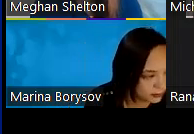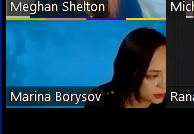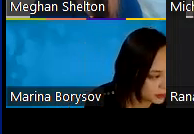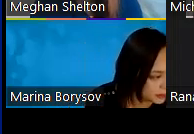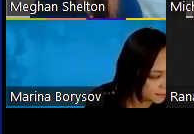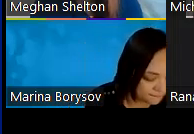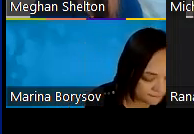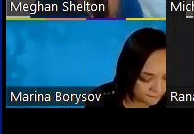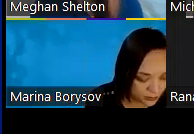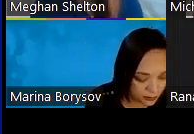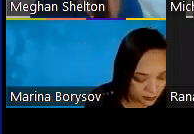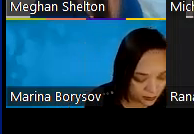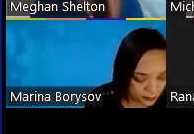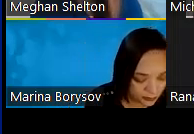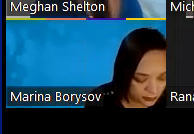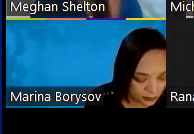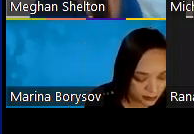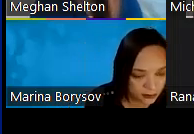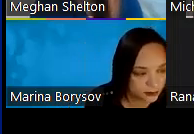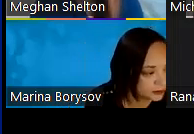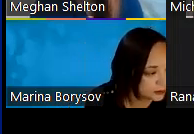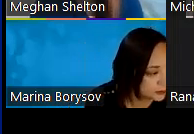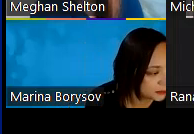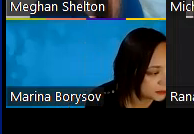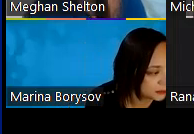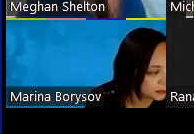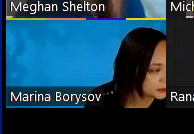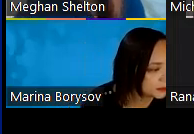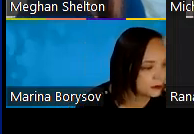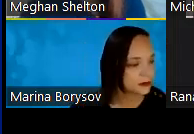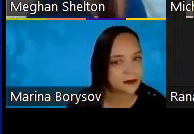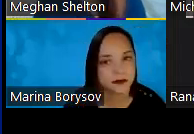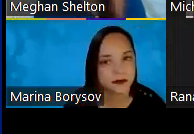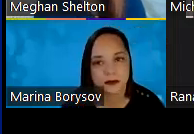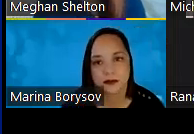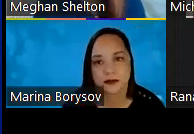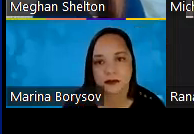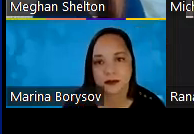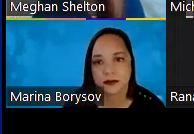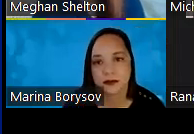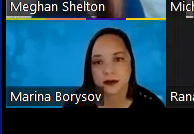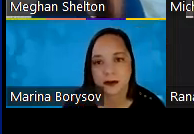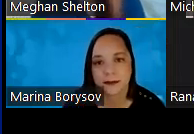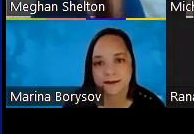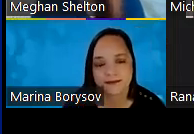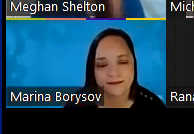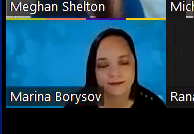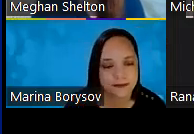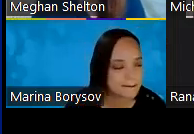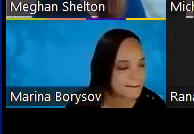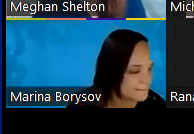a question? No, my apologies. Okay. Let me Okay. put my hand down. Sorry. No worries, girl, no